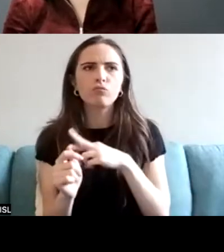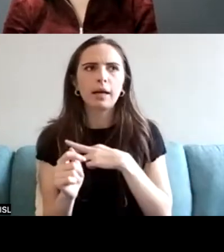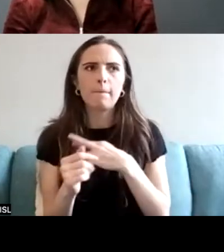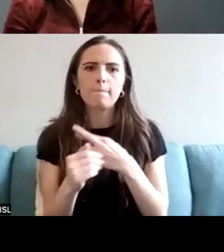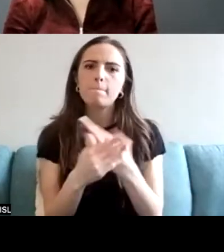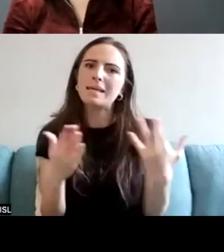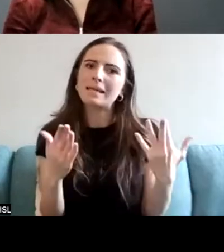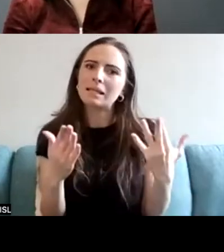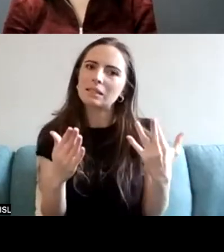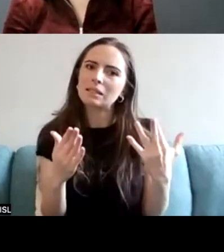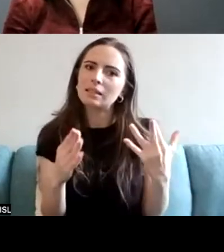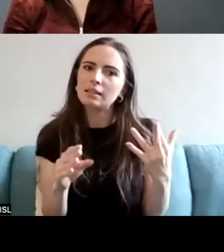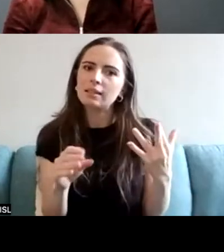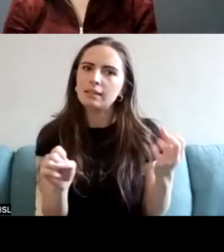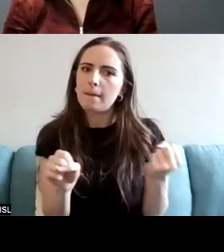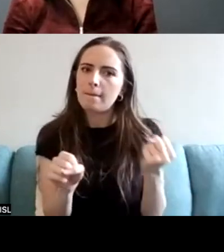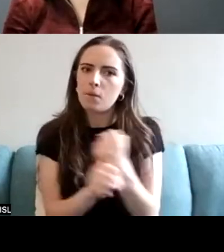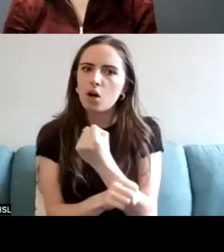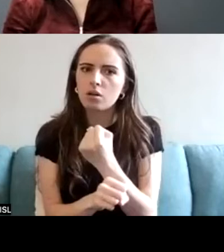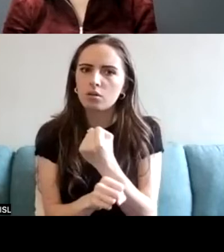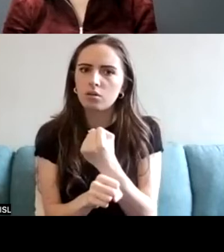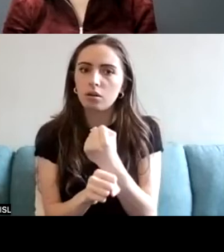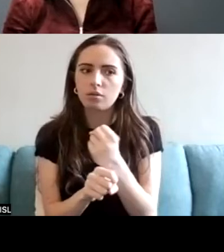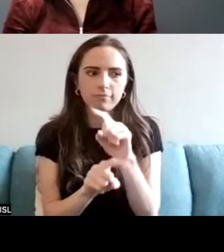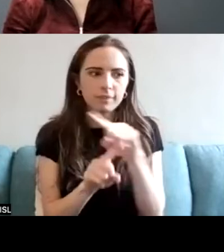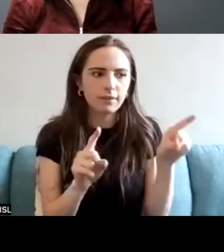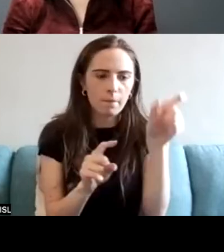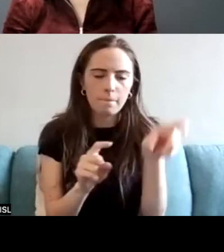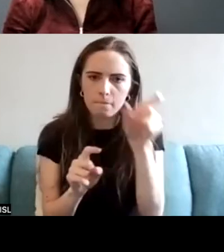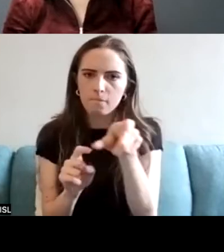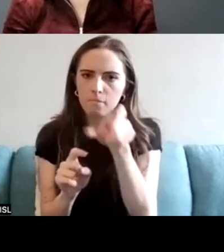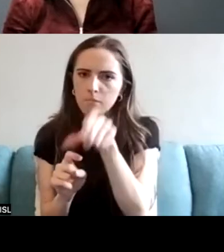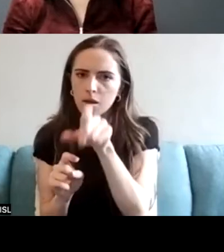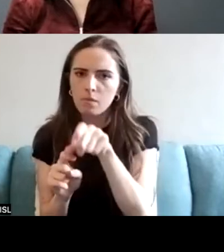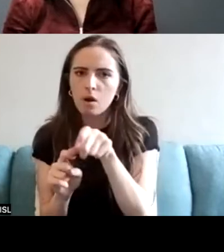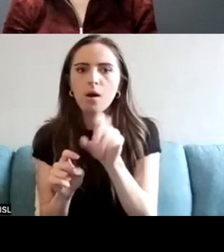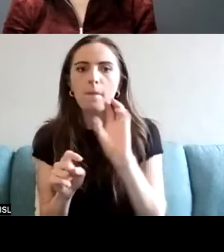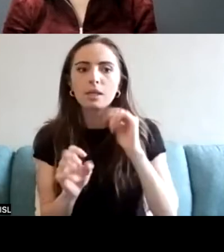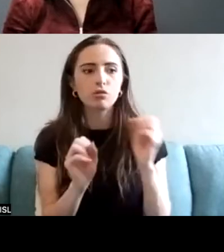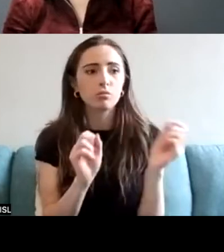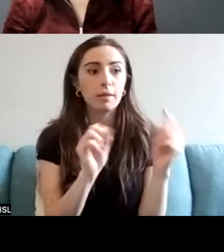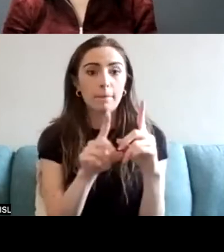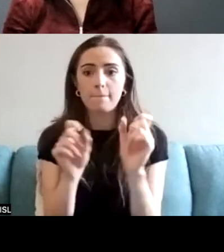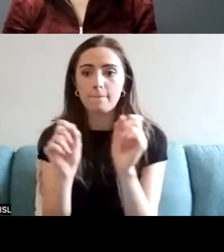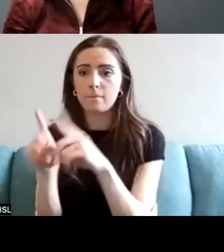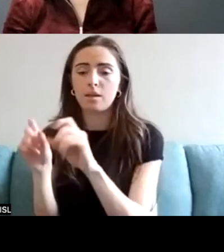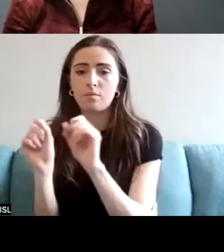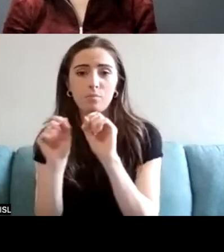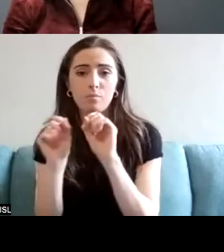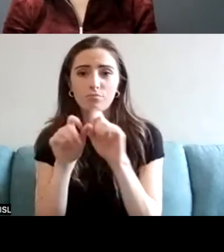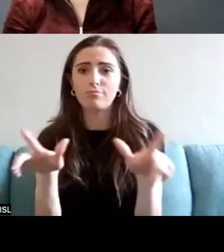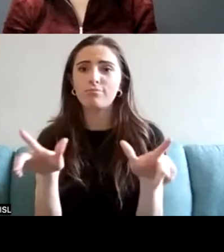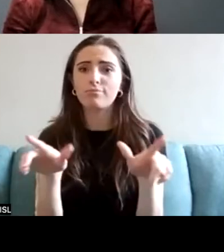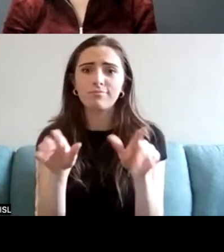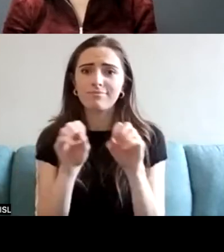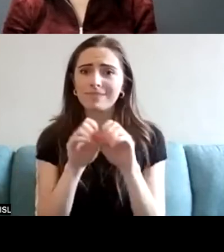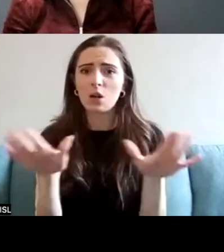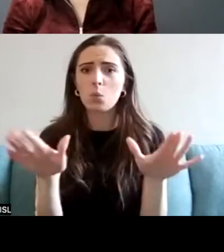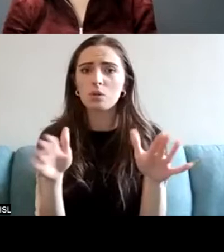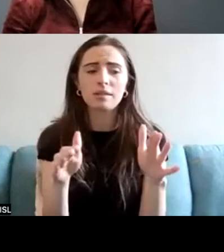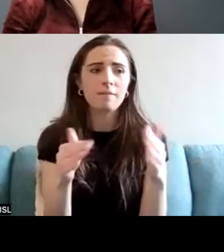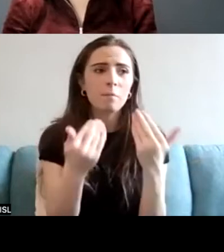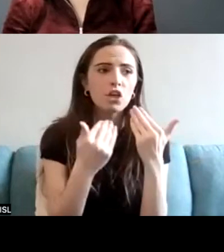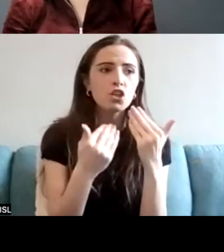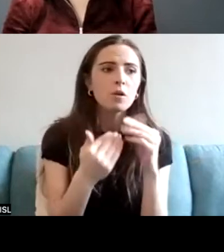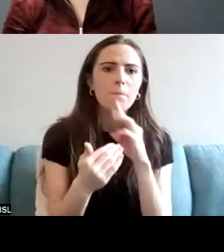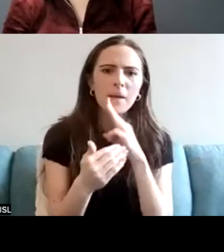then on not only the individuals that you're sending the communication to, but then the potential for your event or your press release and